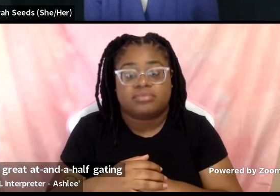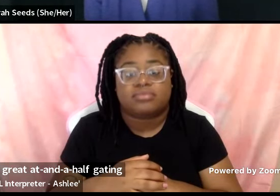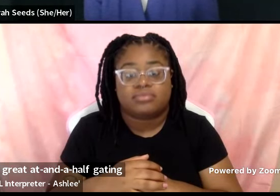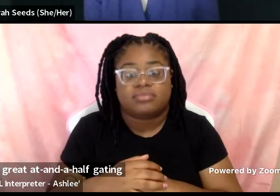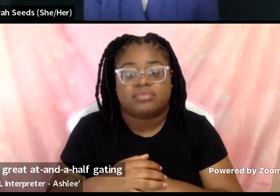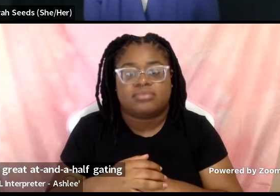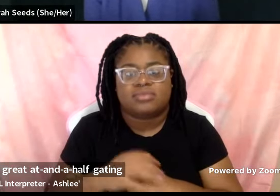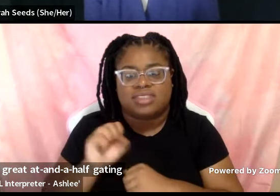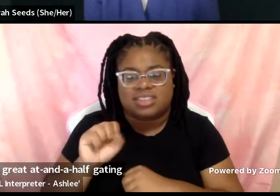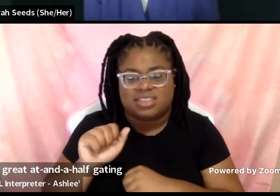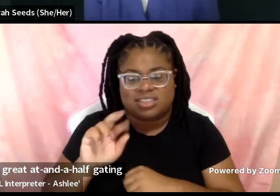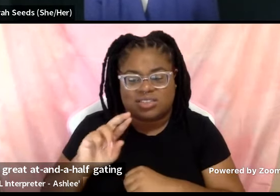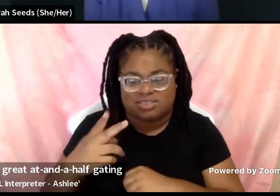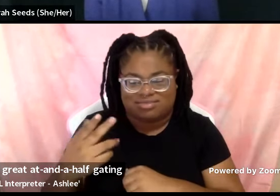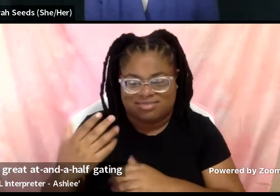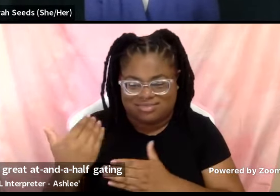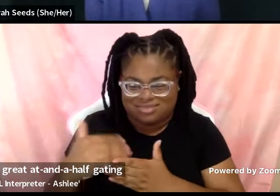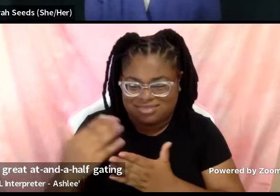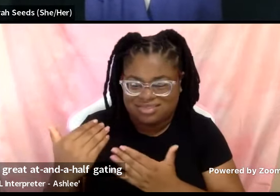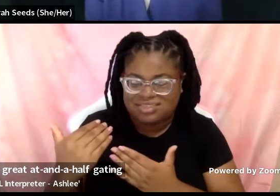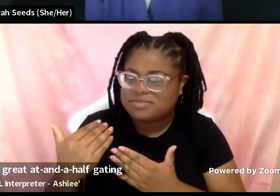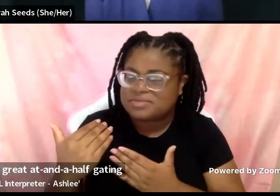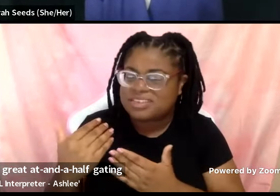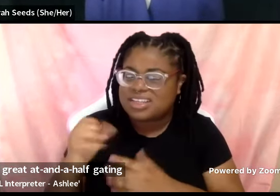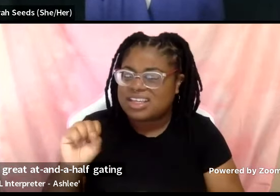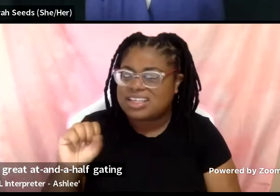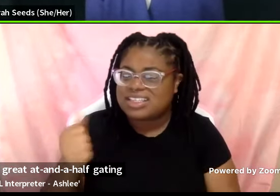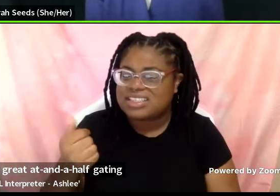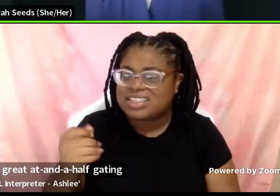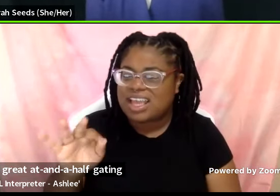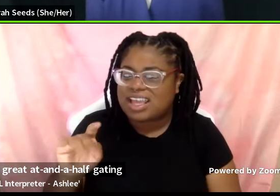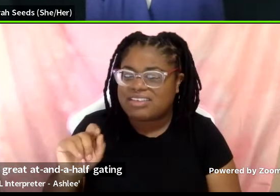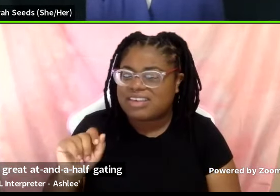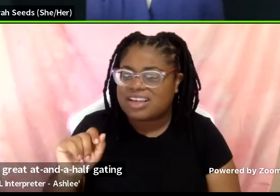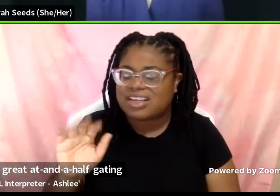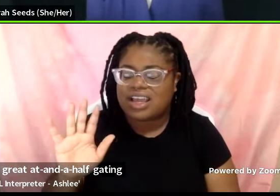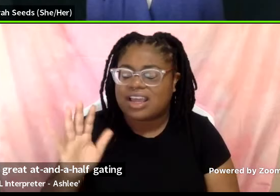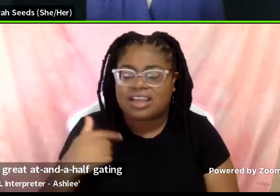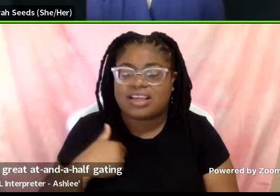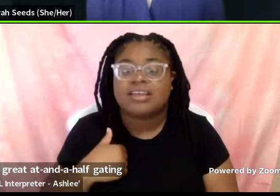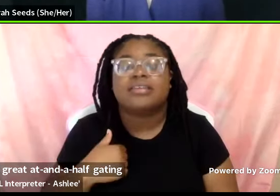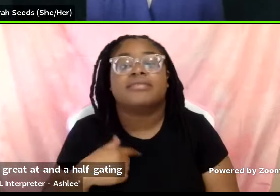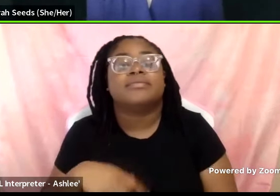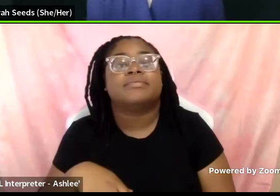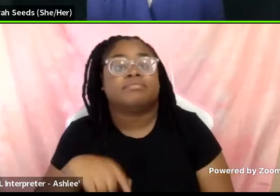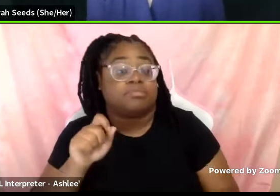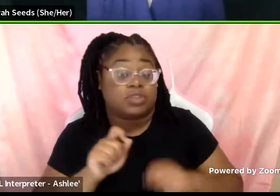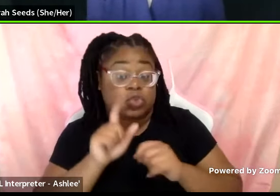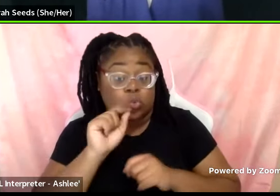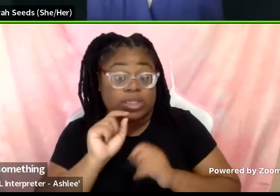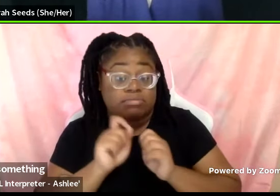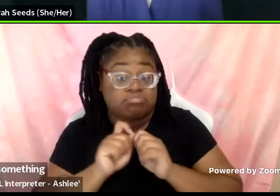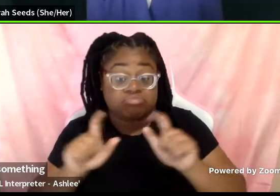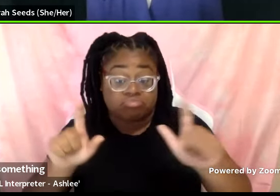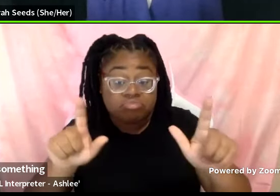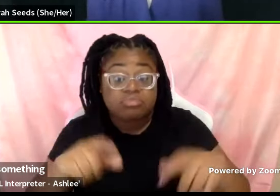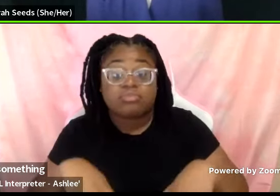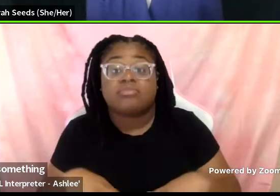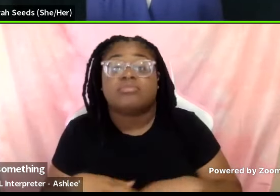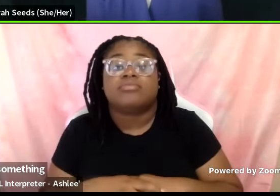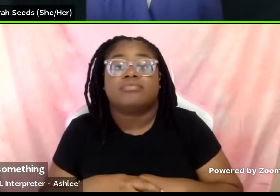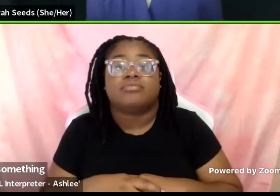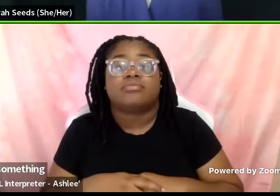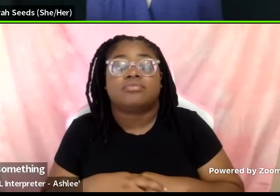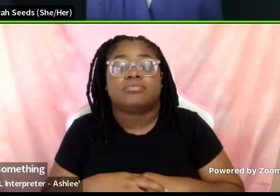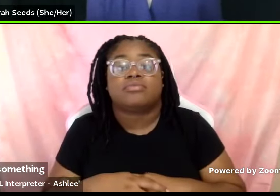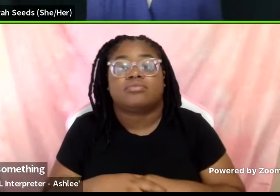Sarah, remind me, they did something with the SAG Foundation for us that I'm blanking. Yeah, they tweeted it out. They did a whole thing about